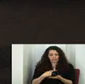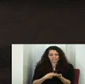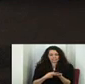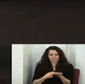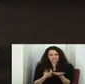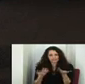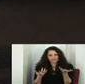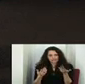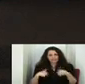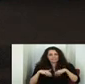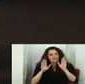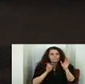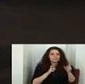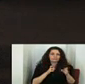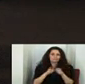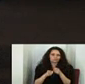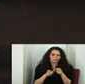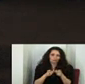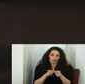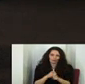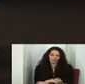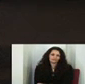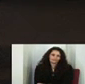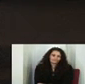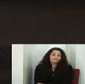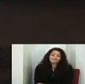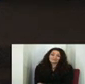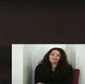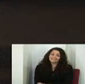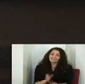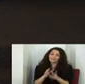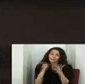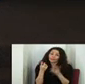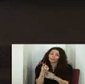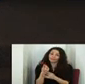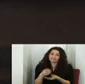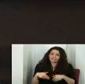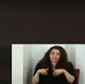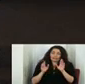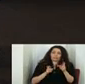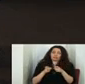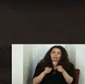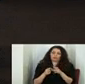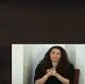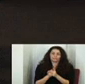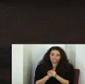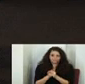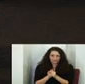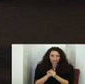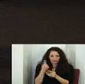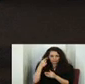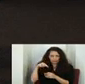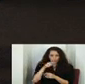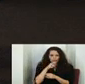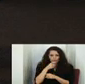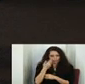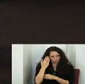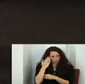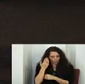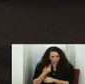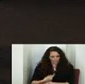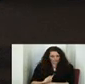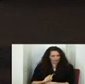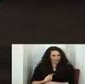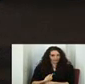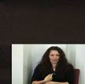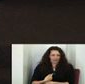up control. It's a biggie. Giving up control. Now, those of you who know me know that I can be a